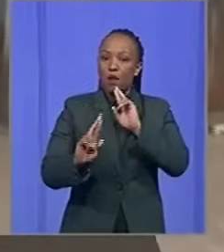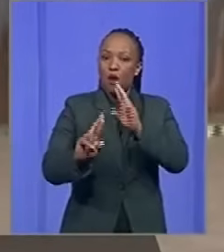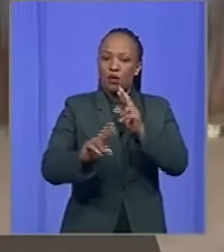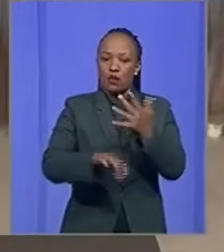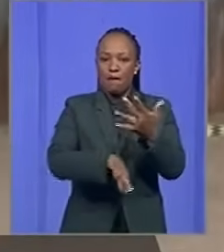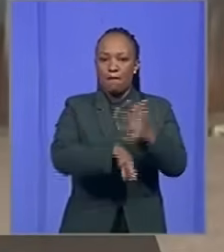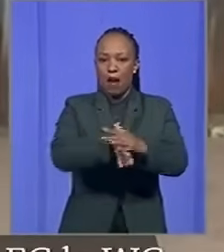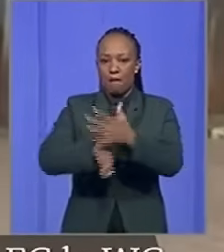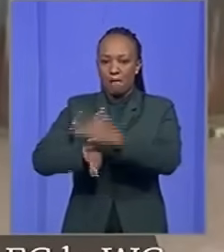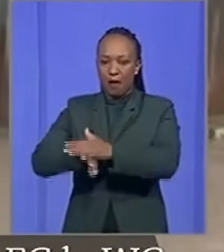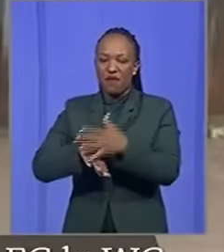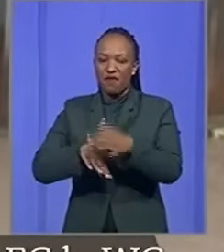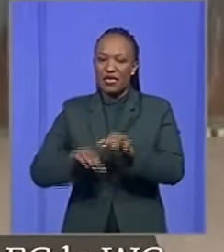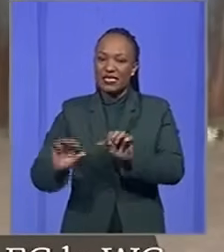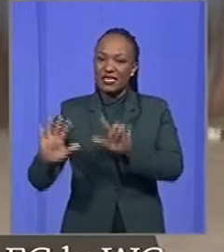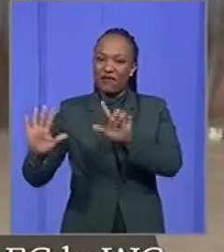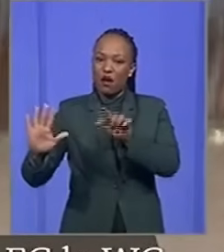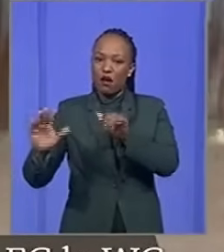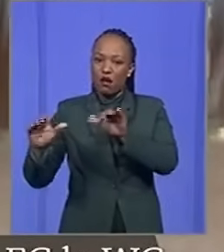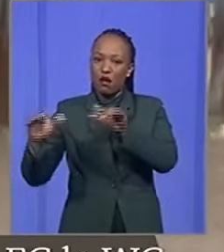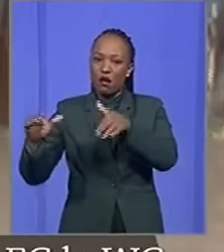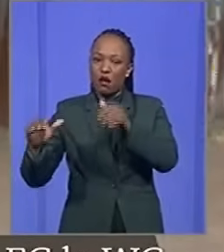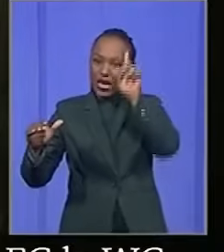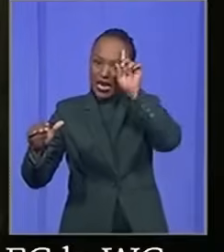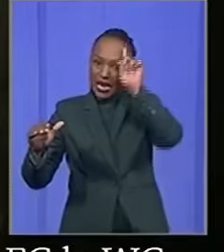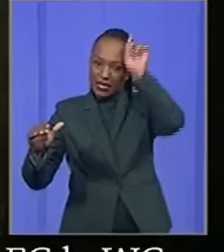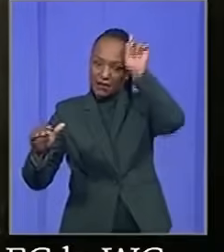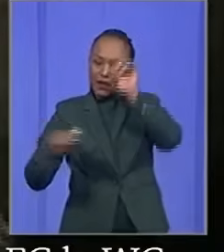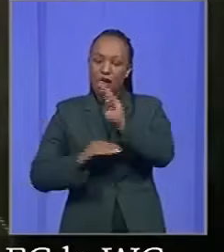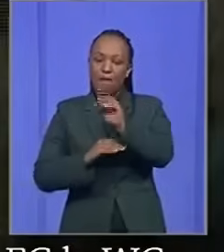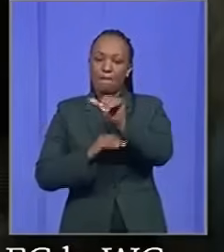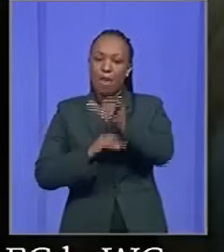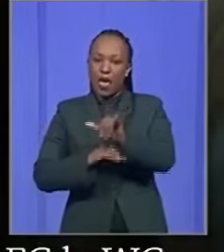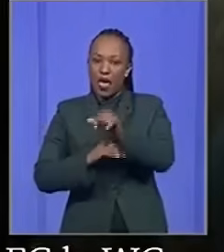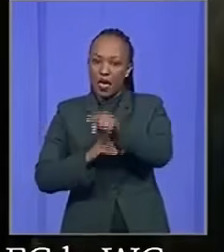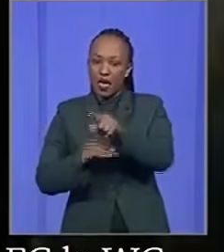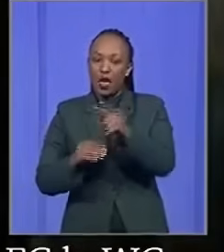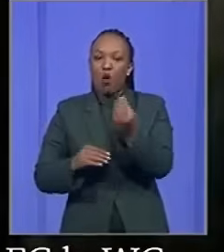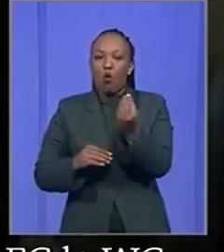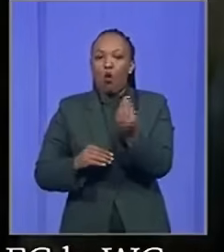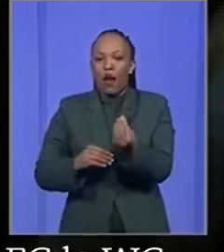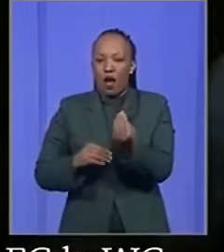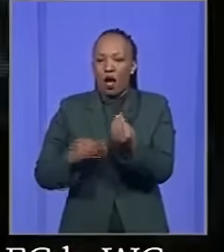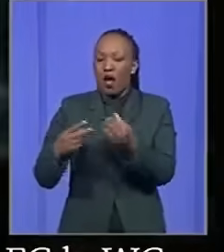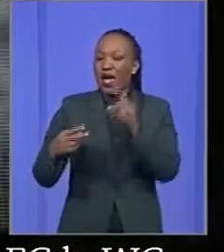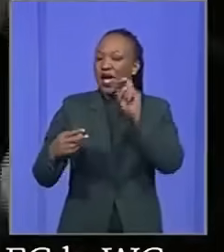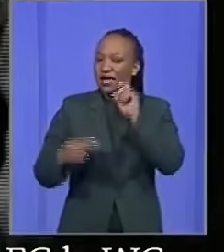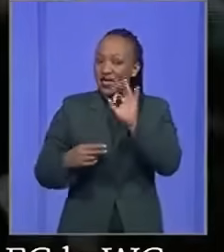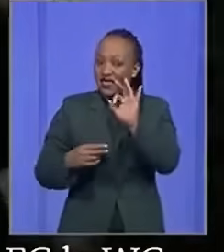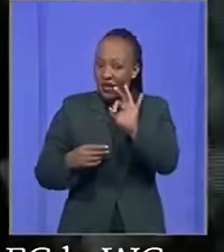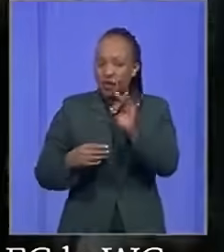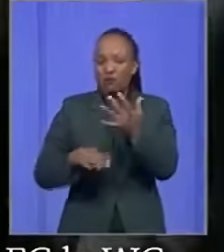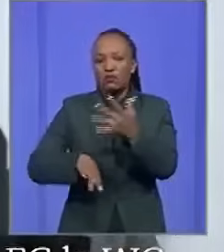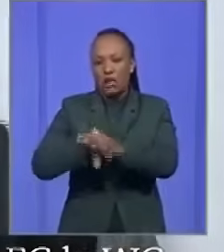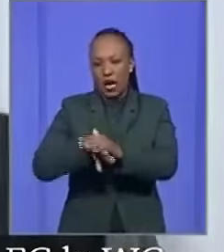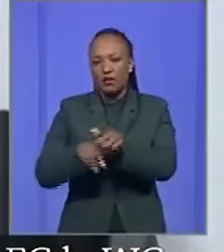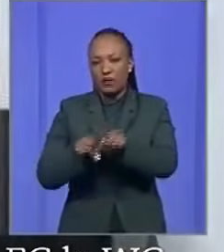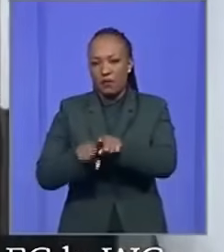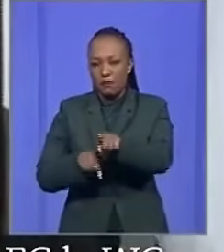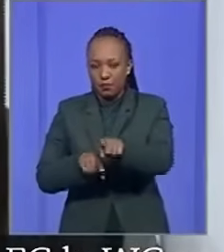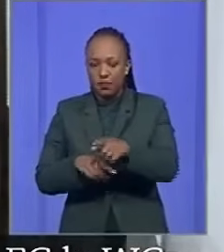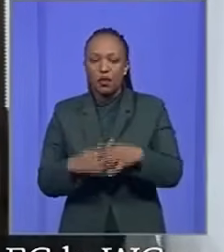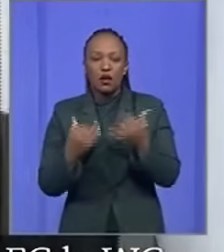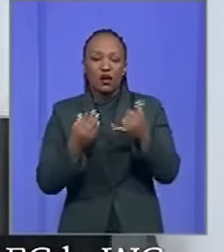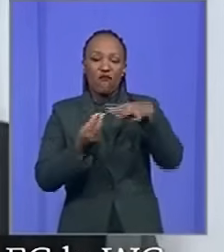hlokahetse. Ba supileng ba bona ba tlalehilwe Nelson Mandela Bay mme ba kenyeletsa le ngwana ya dilemo di 3. Ha jwale ke malapa